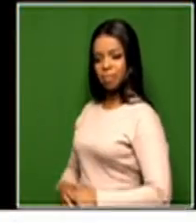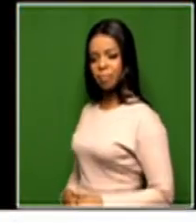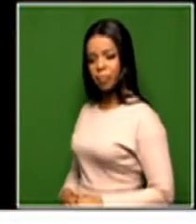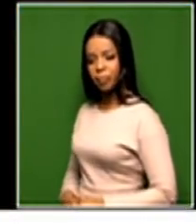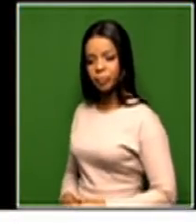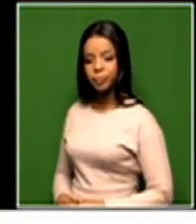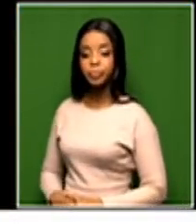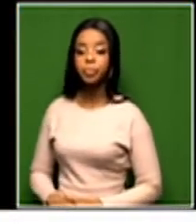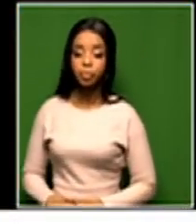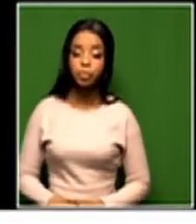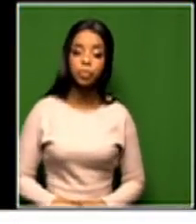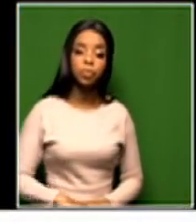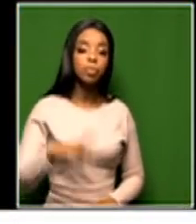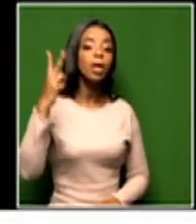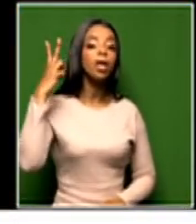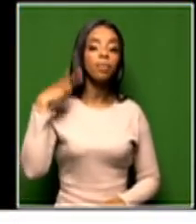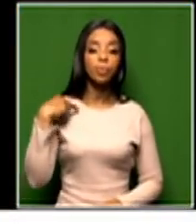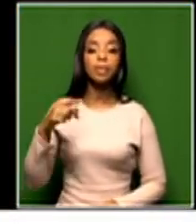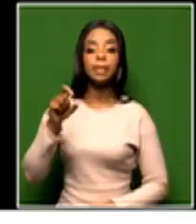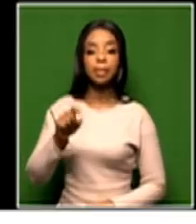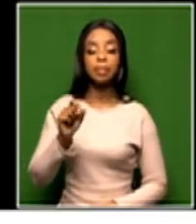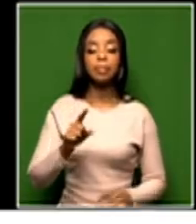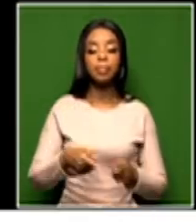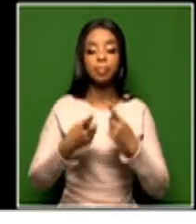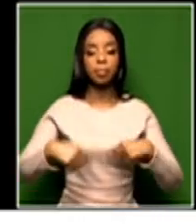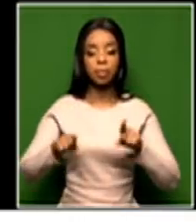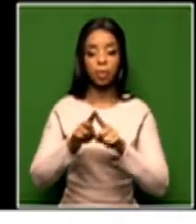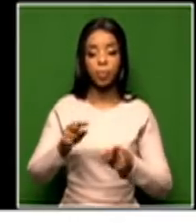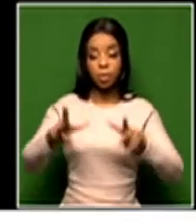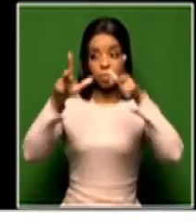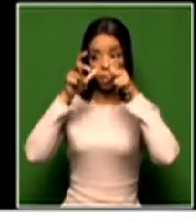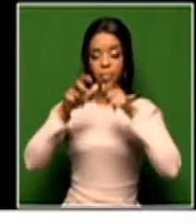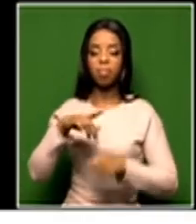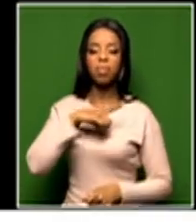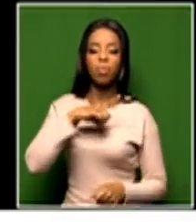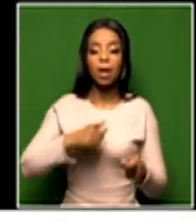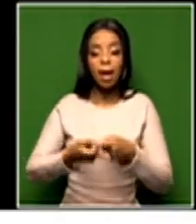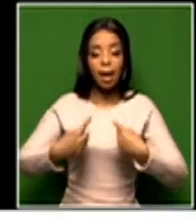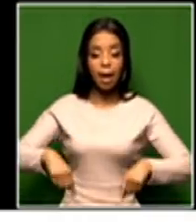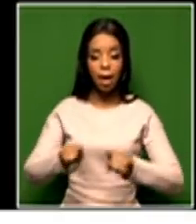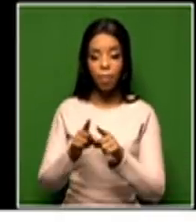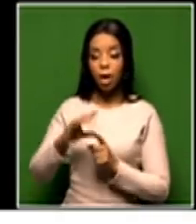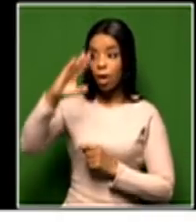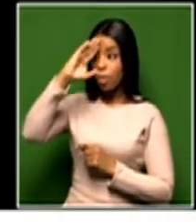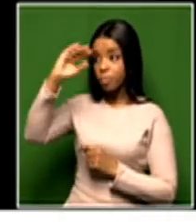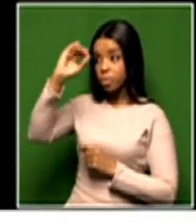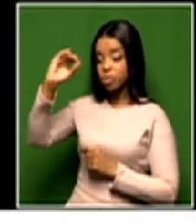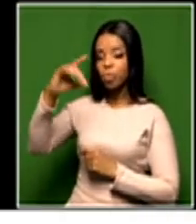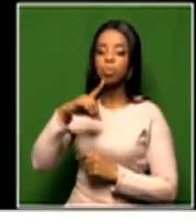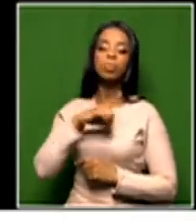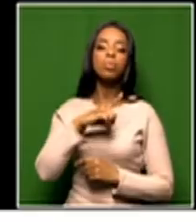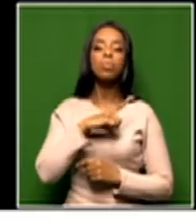Unfortunately, that is what we found. In fact, it is our opinion that had the 1984 fence